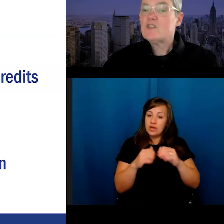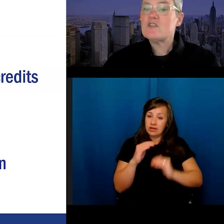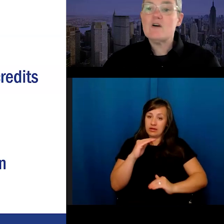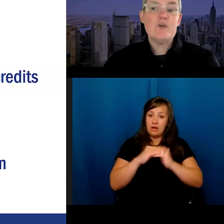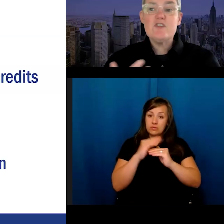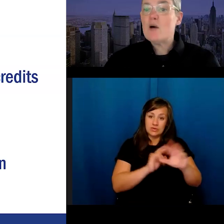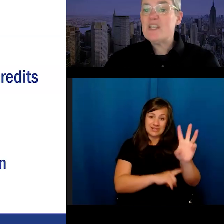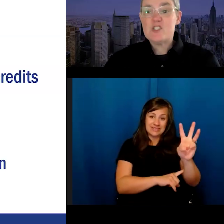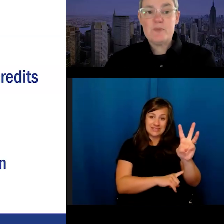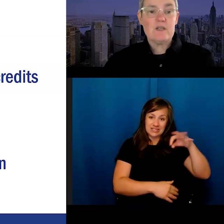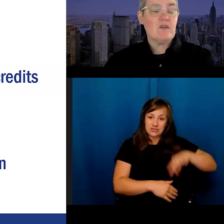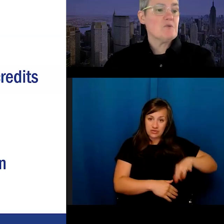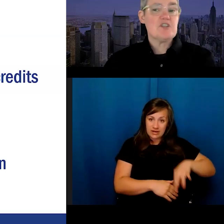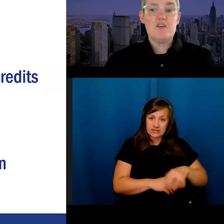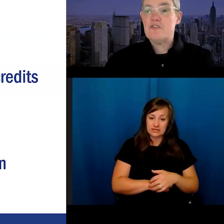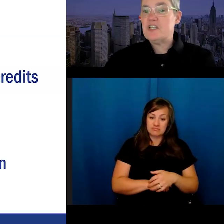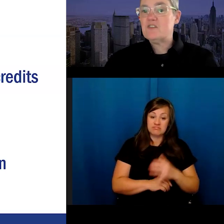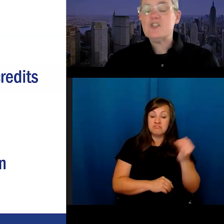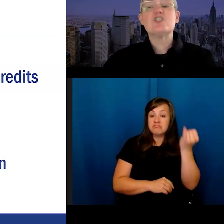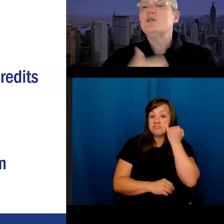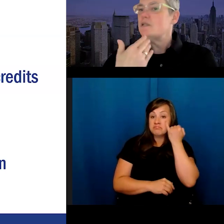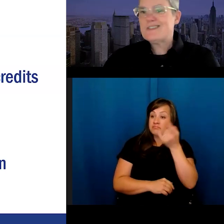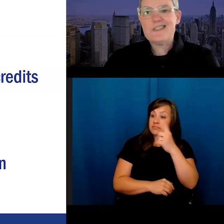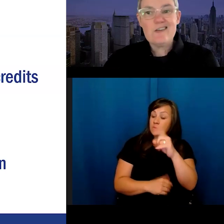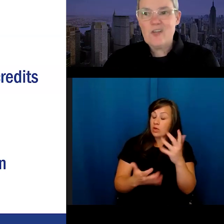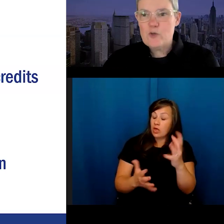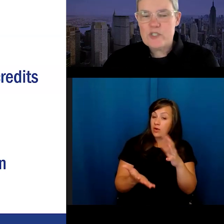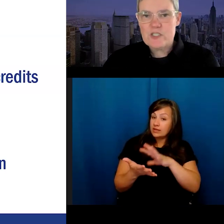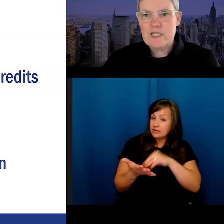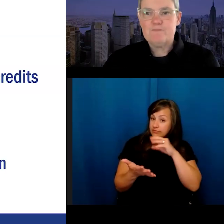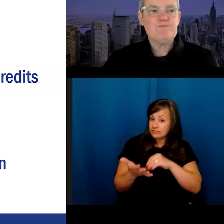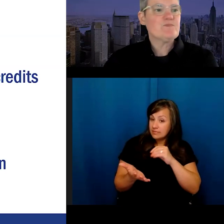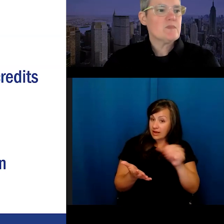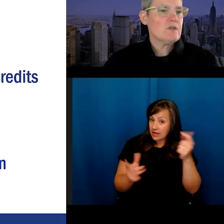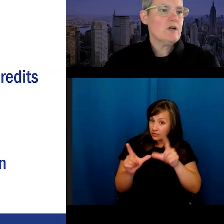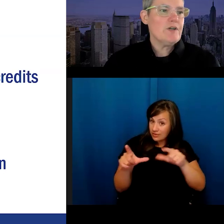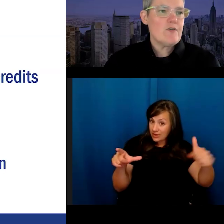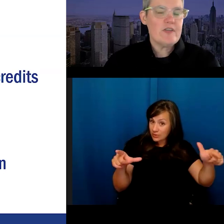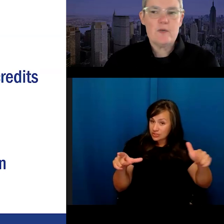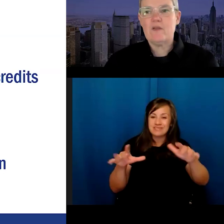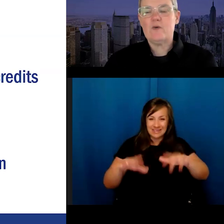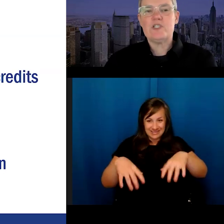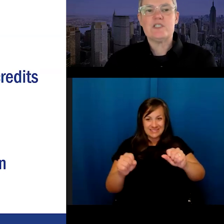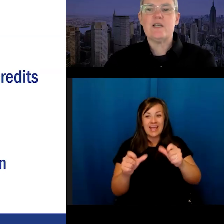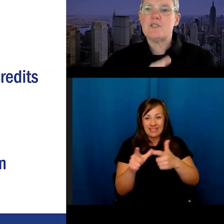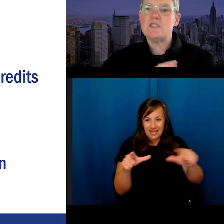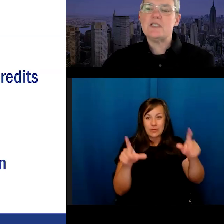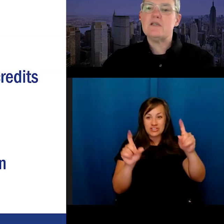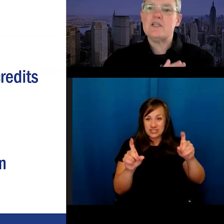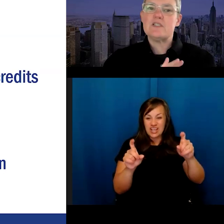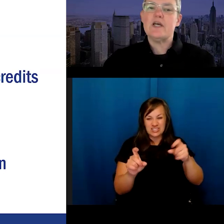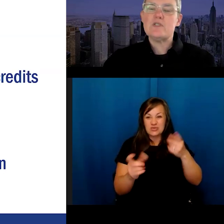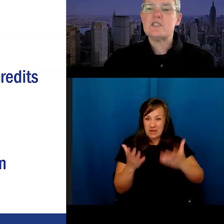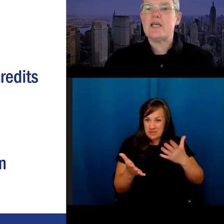those. So if you come in and speak a language other than English, take a language exam. Another thing about language exams